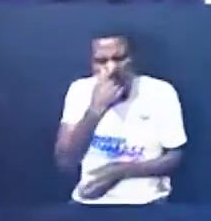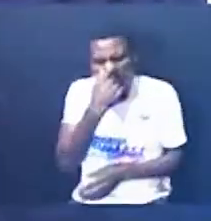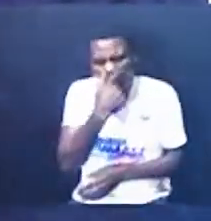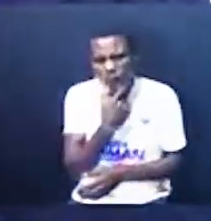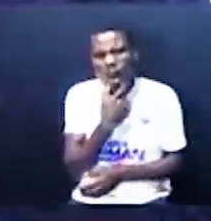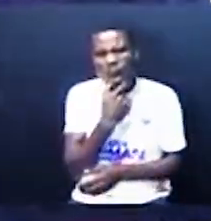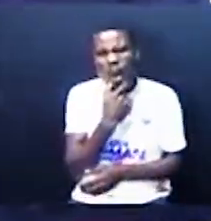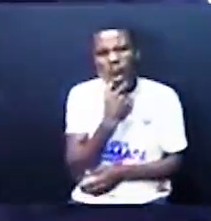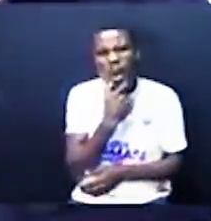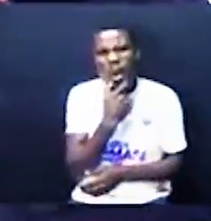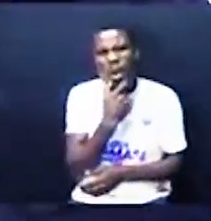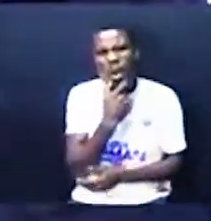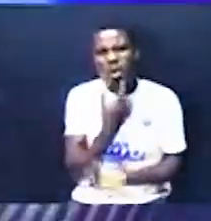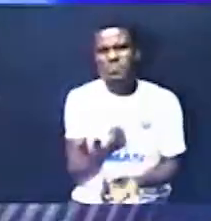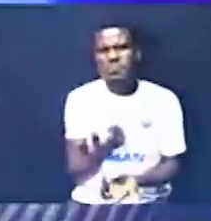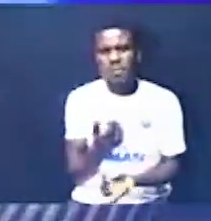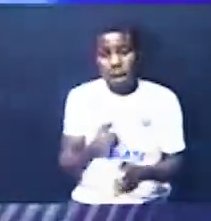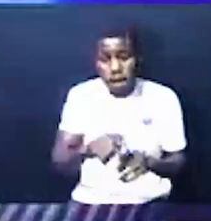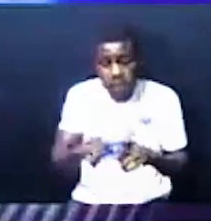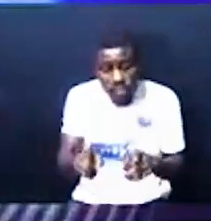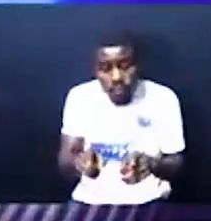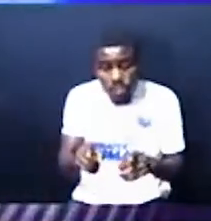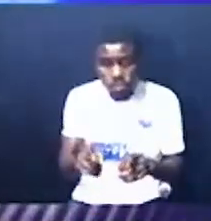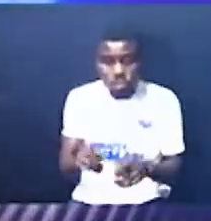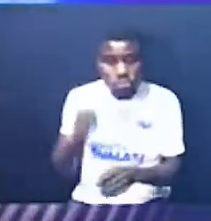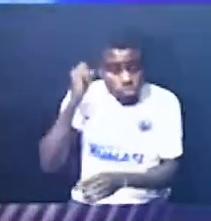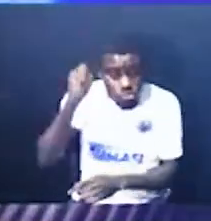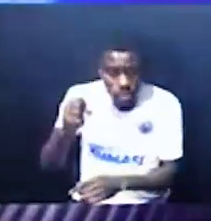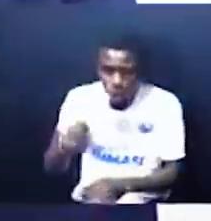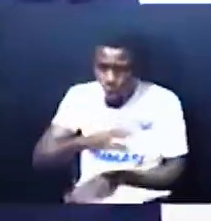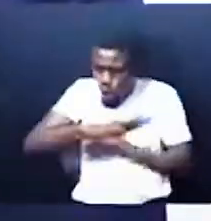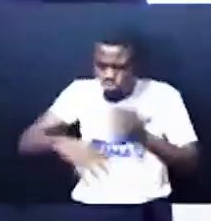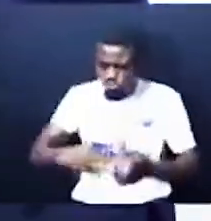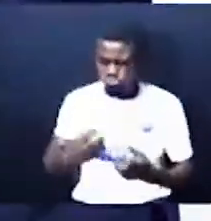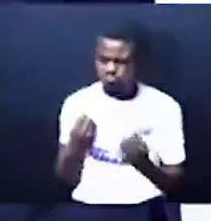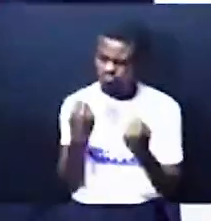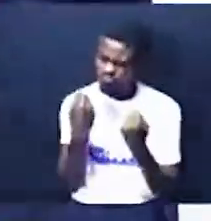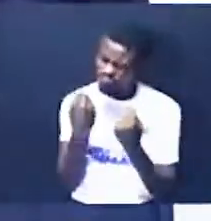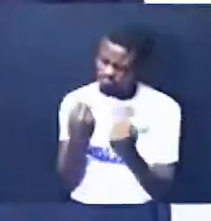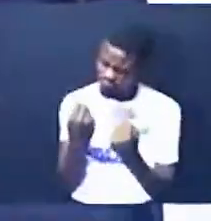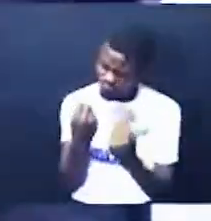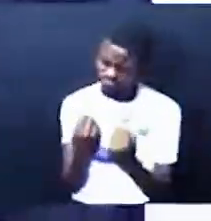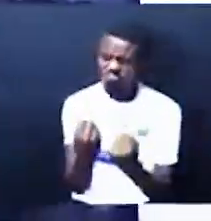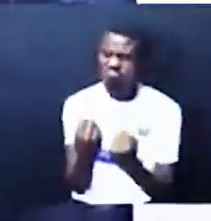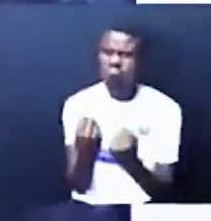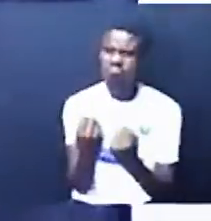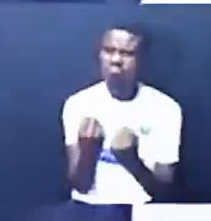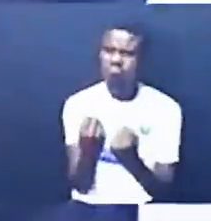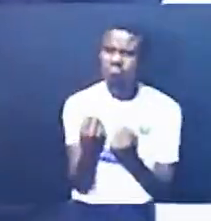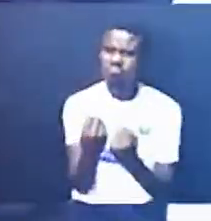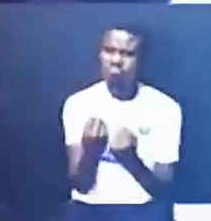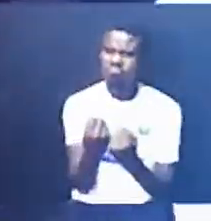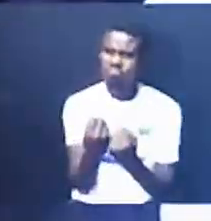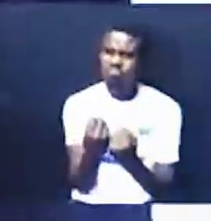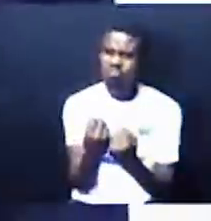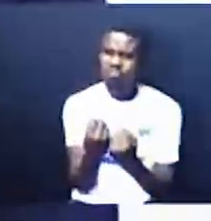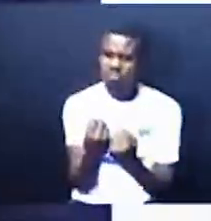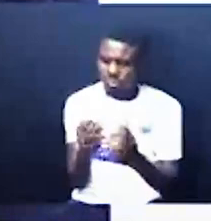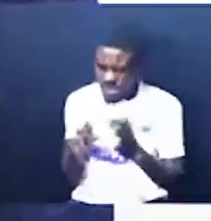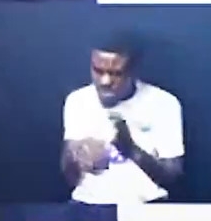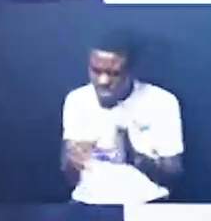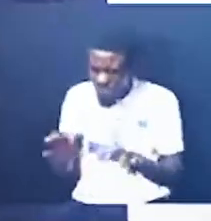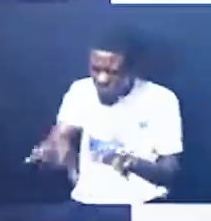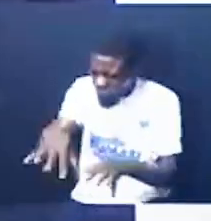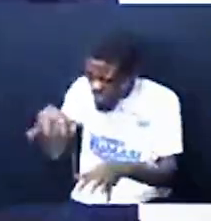die obi abrabo atwa ne ho na but she mastered all her strength now so obomodia de na ho odia kanyina navigated the